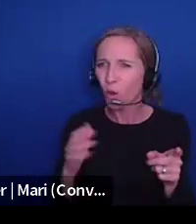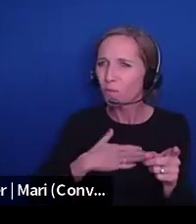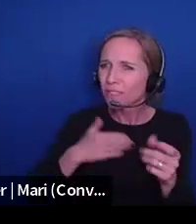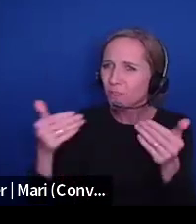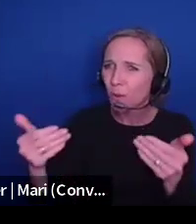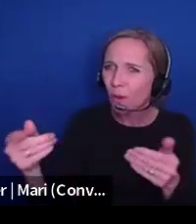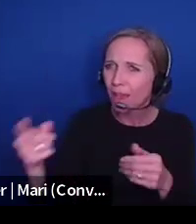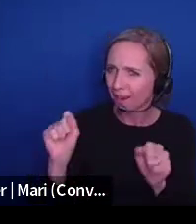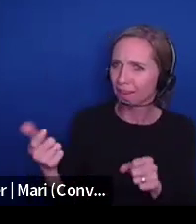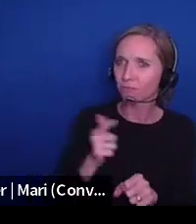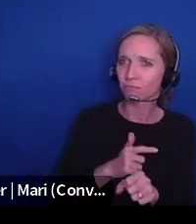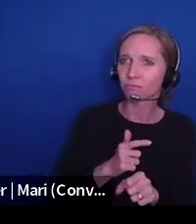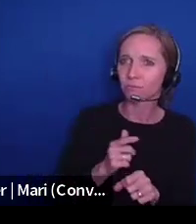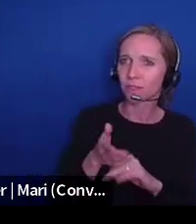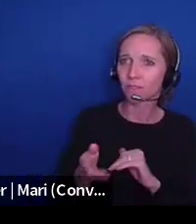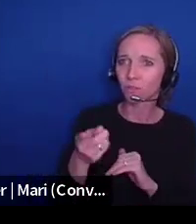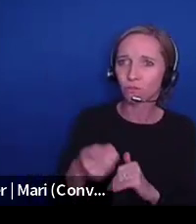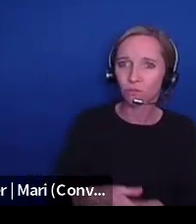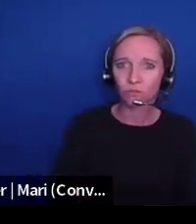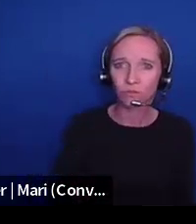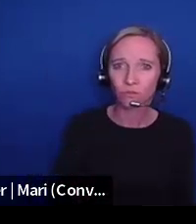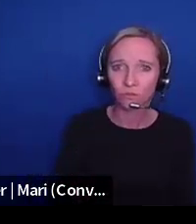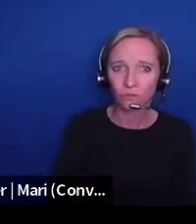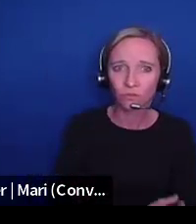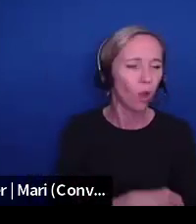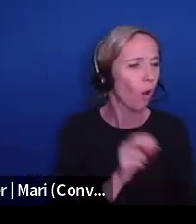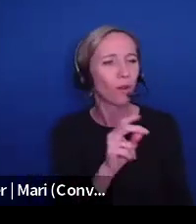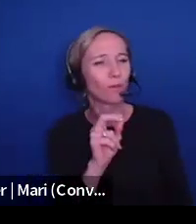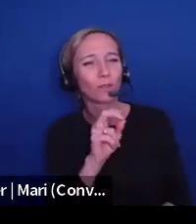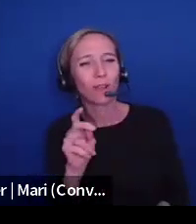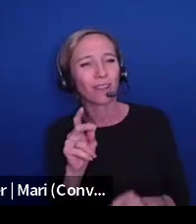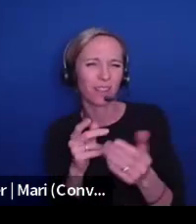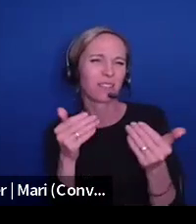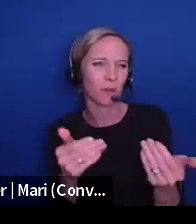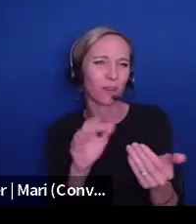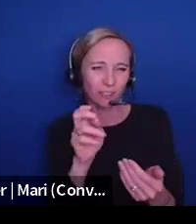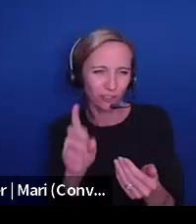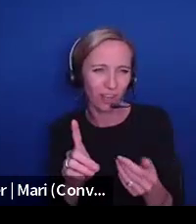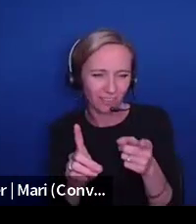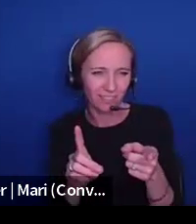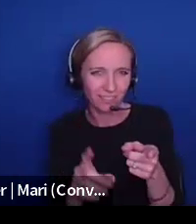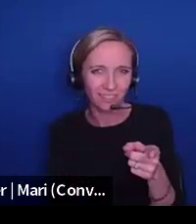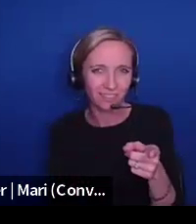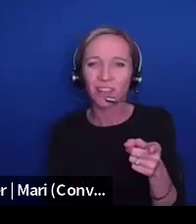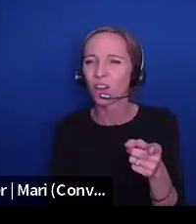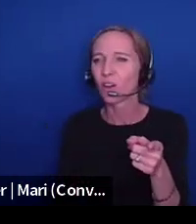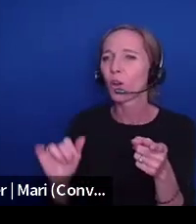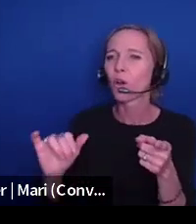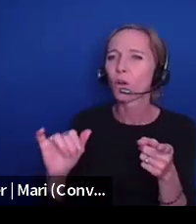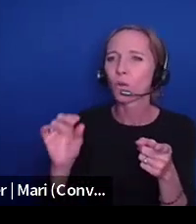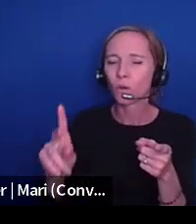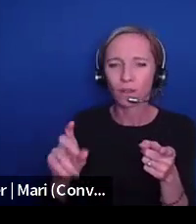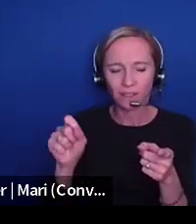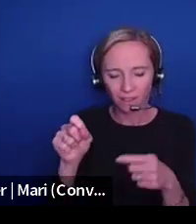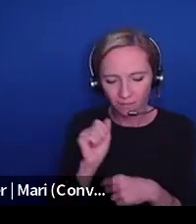ahead. I can go afterwards. It's okay. You're off mute. Go on, Chad. Oh, yeah. So I